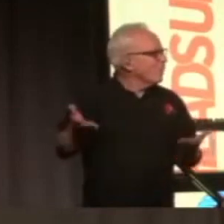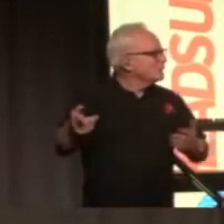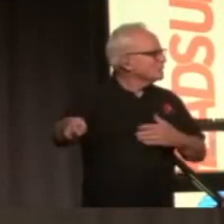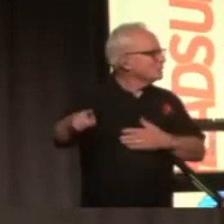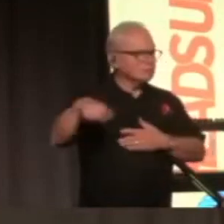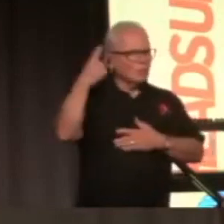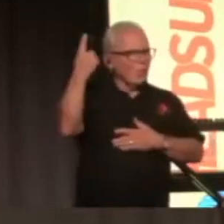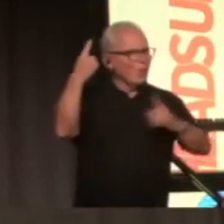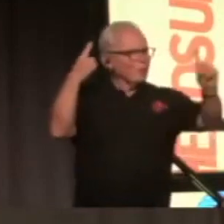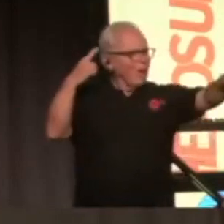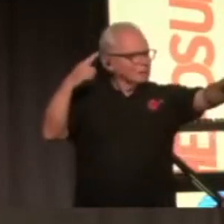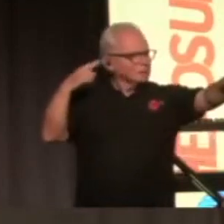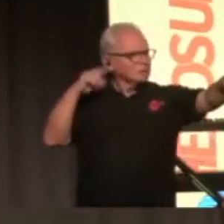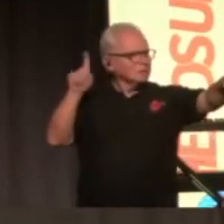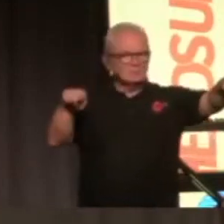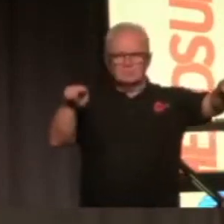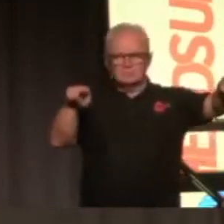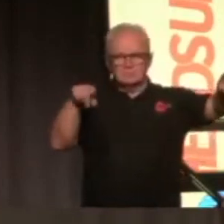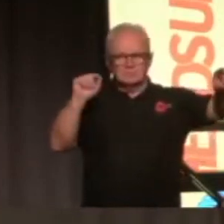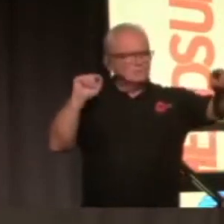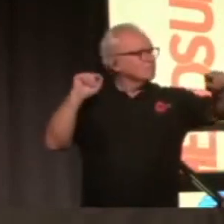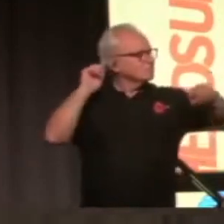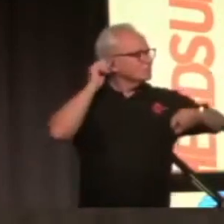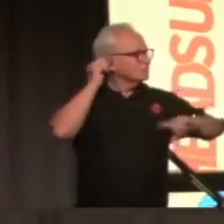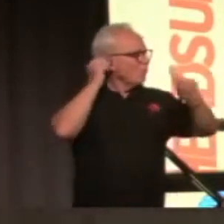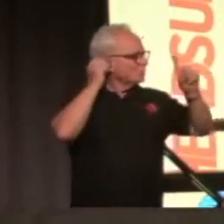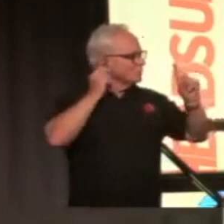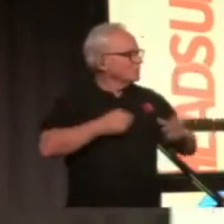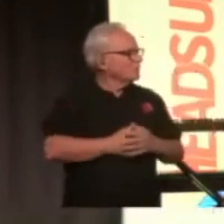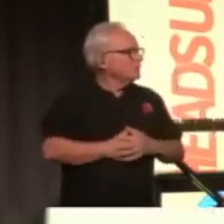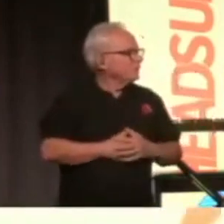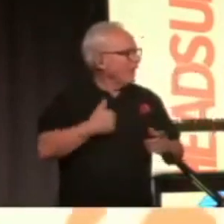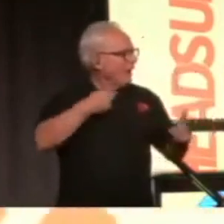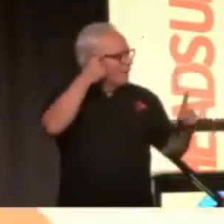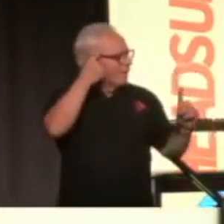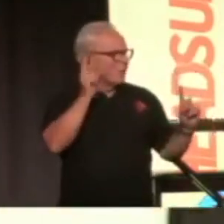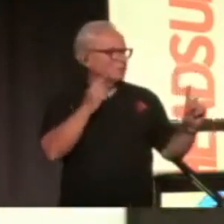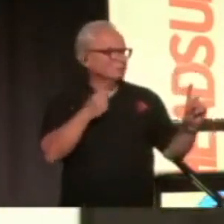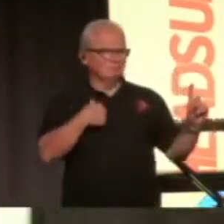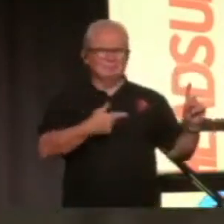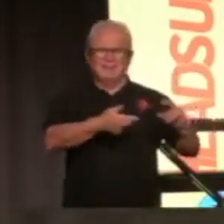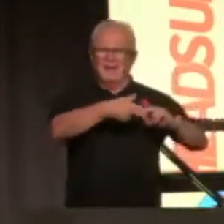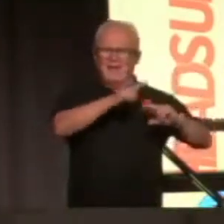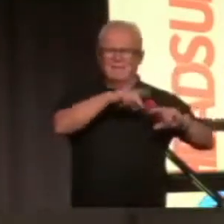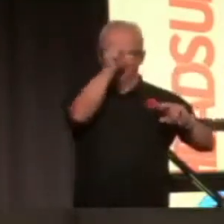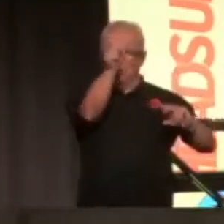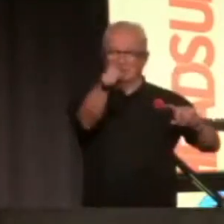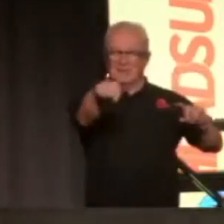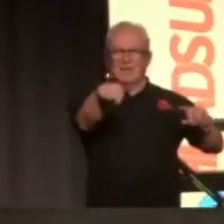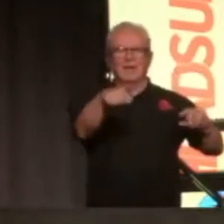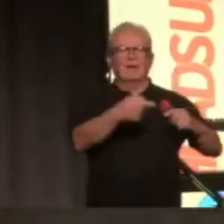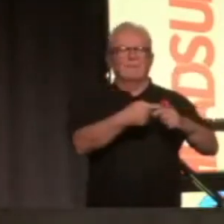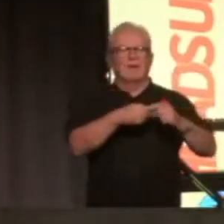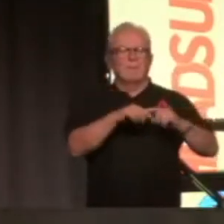There's one at the back. Just one at the back. Well, I was thinking that if there had been anybody here, and there's